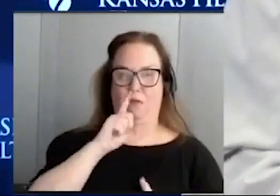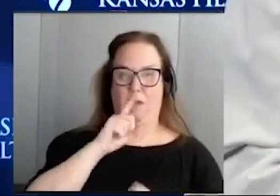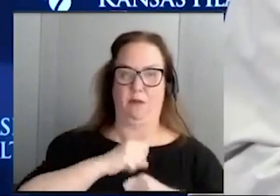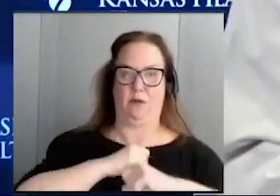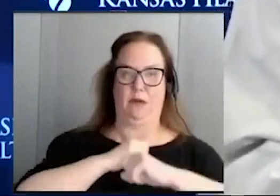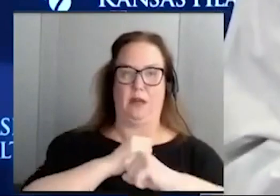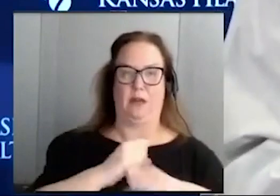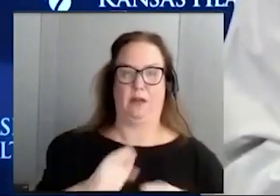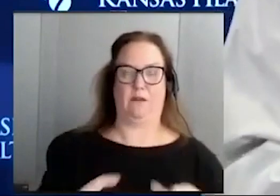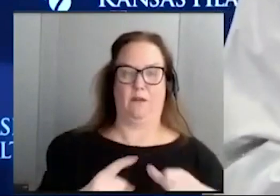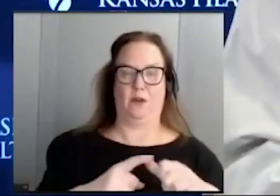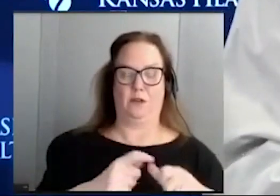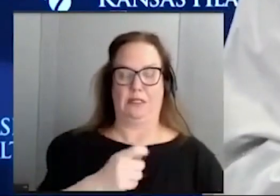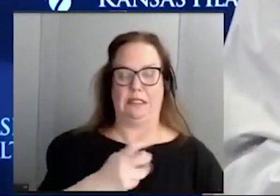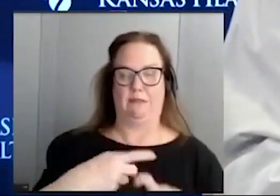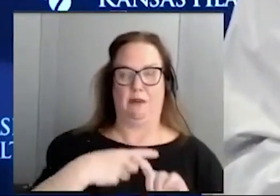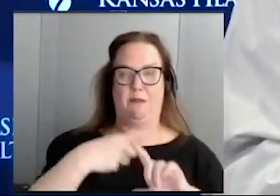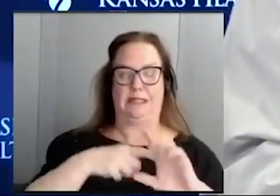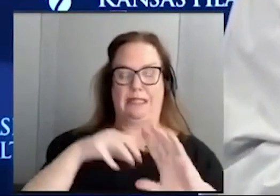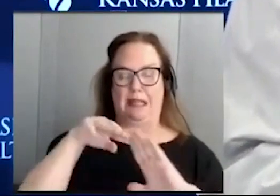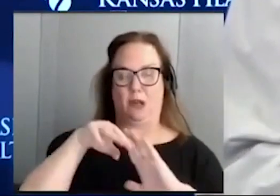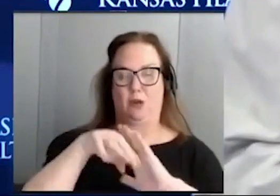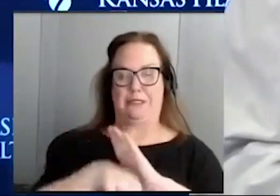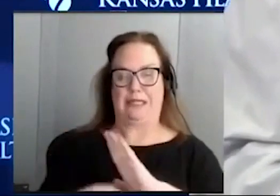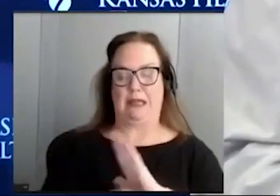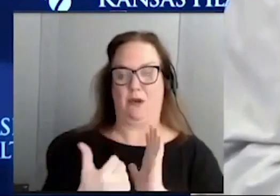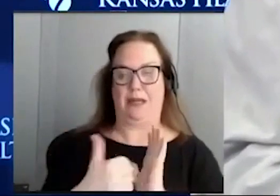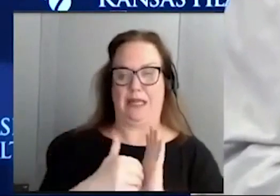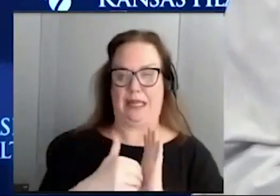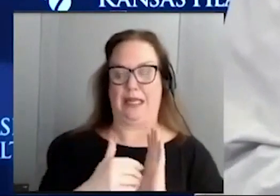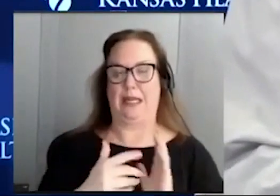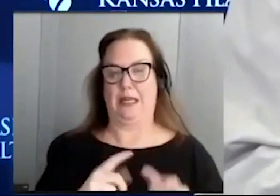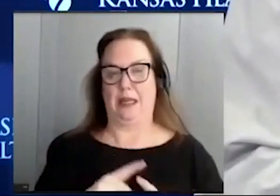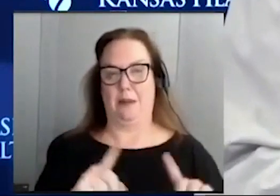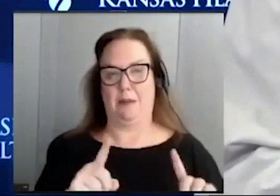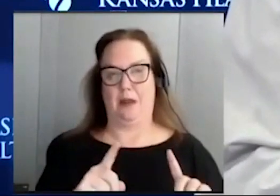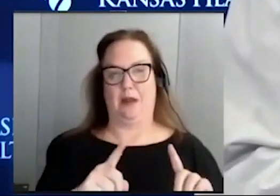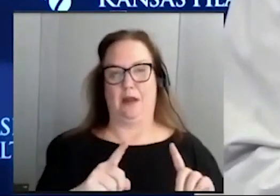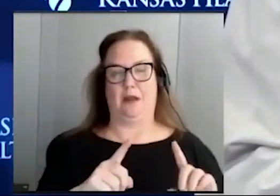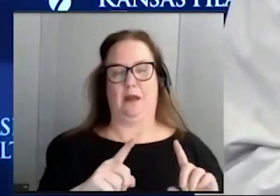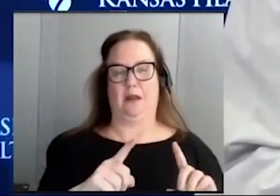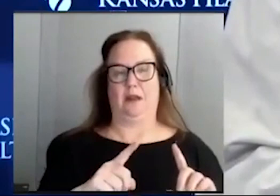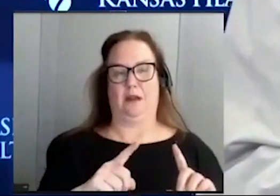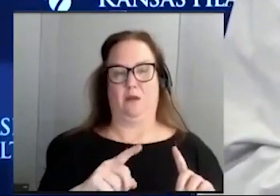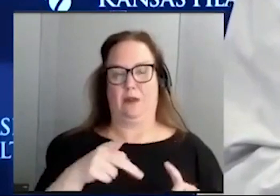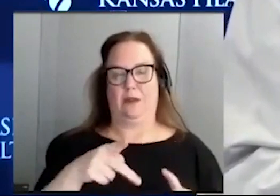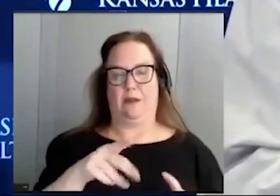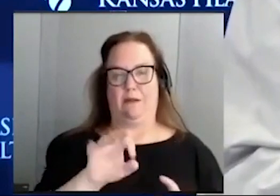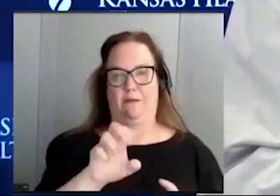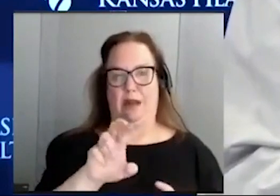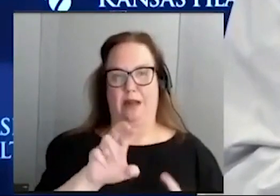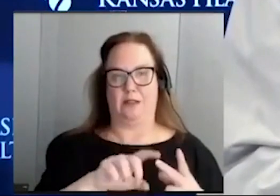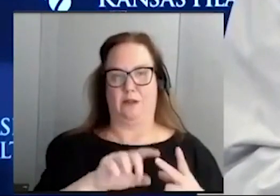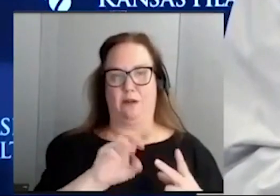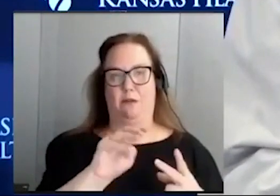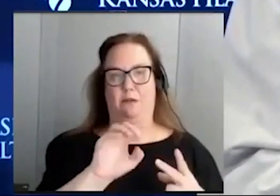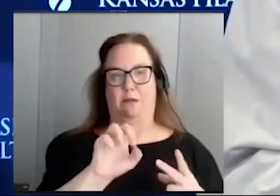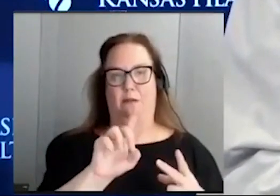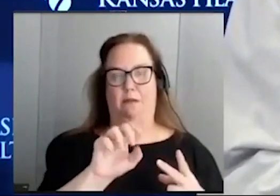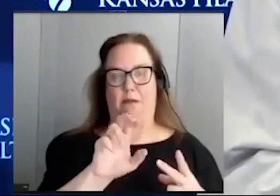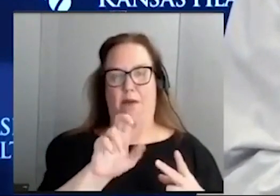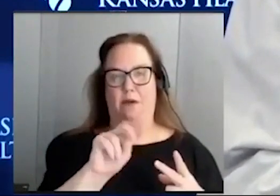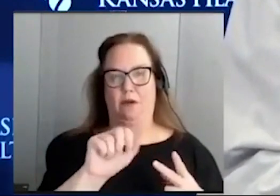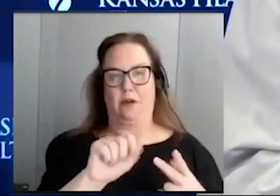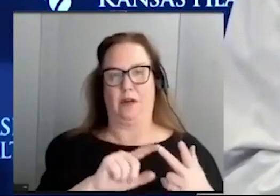few months, and then it begins to go down. But both, especially with, I think, Pfizer and Moderna, and actually there's some good evidence that came out